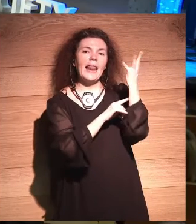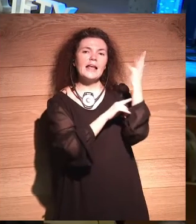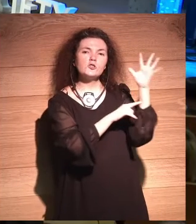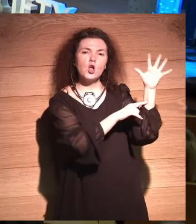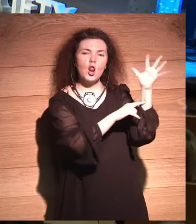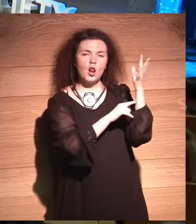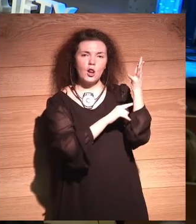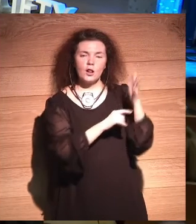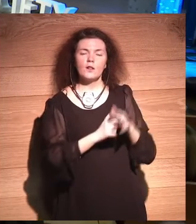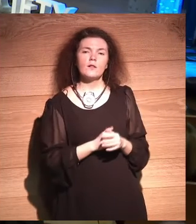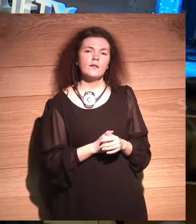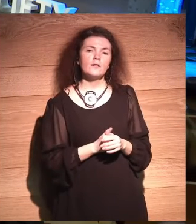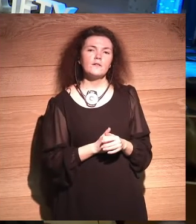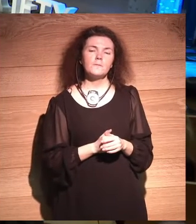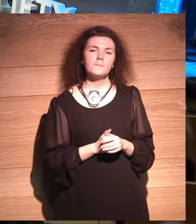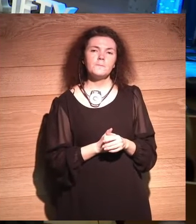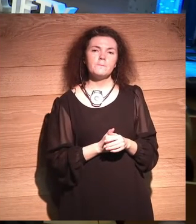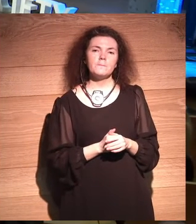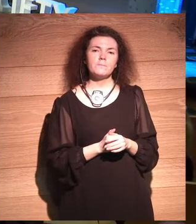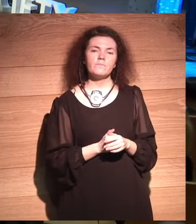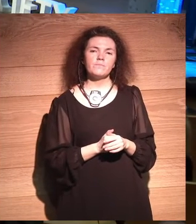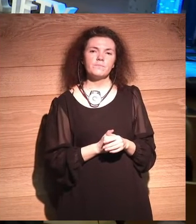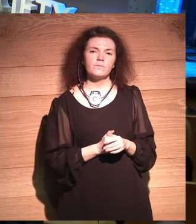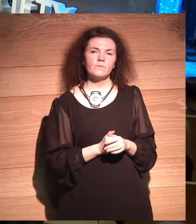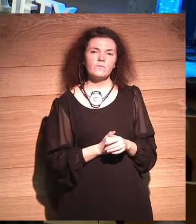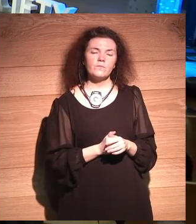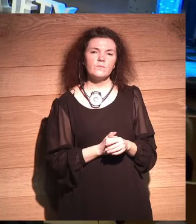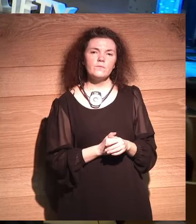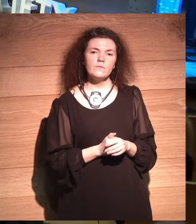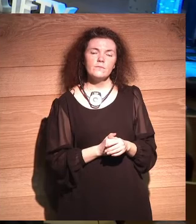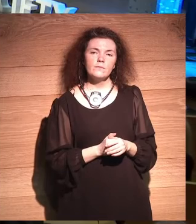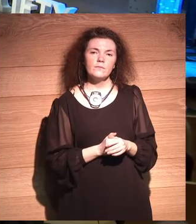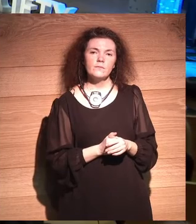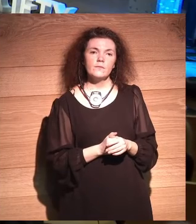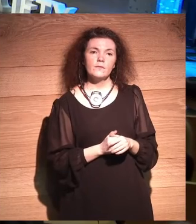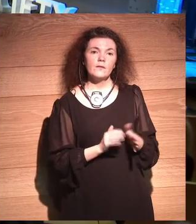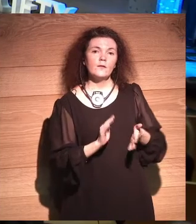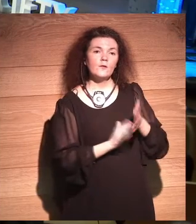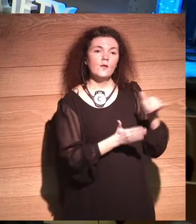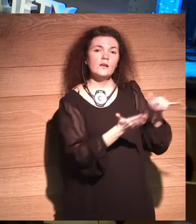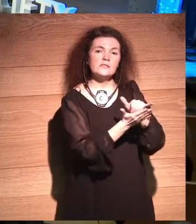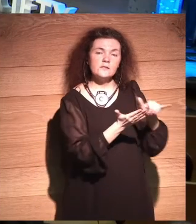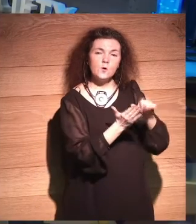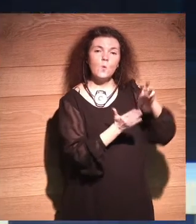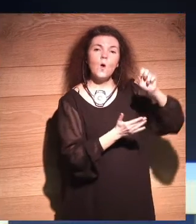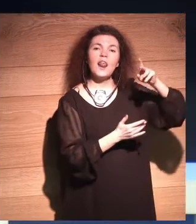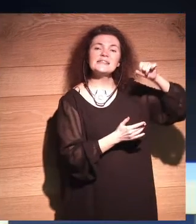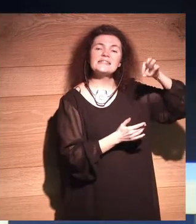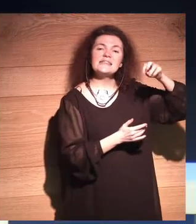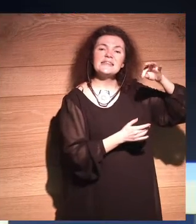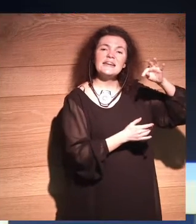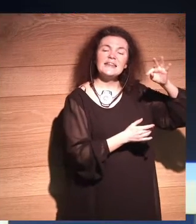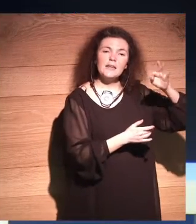here, and Occupy Wall Street in the US, so around the same time, a similar kind